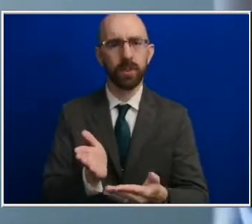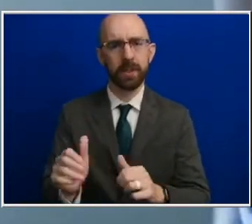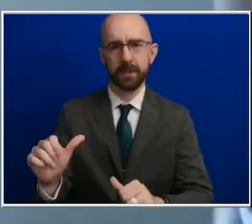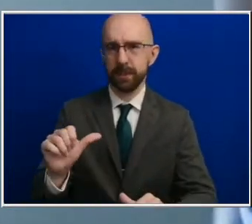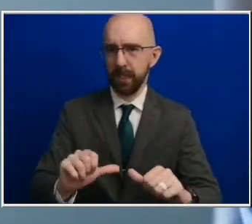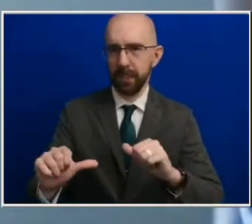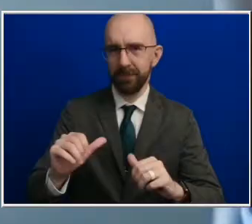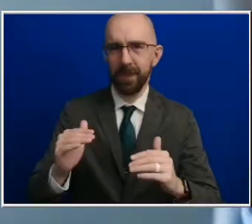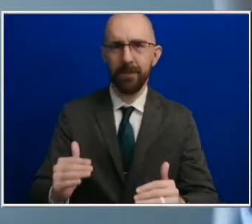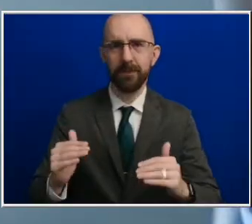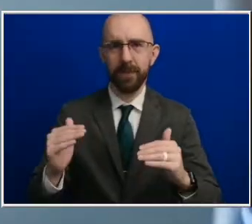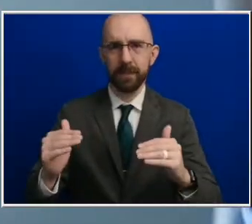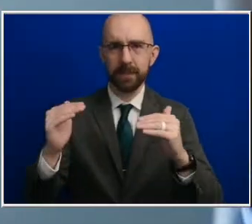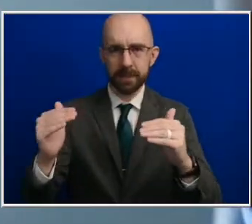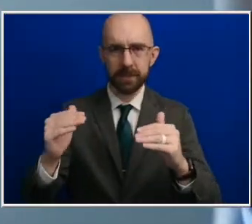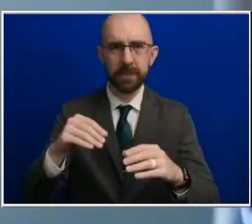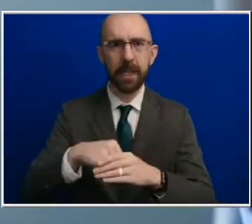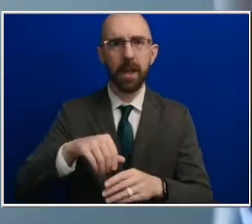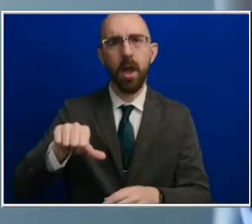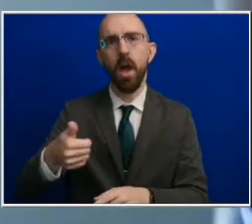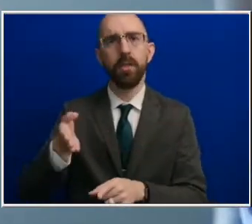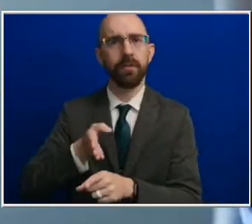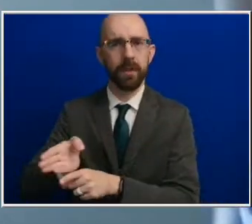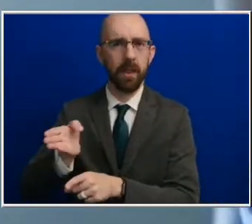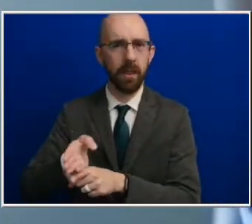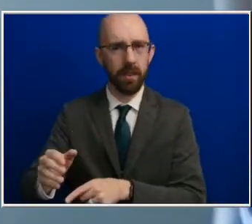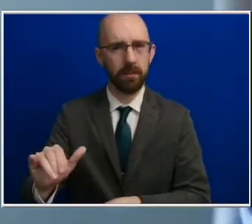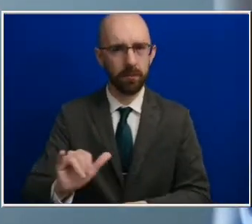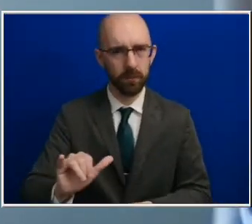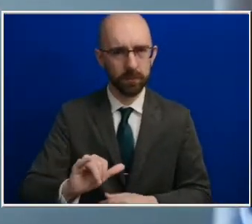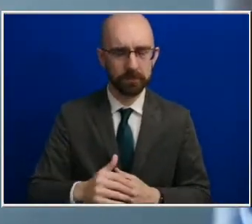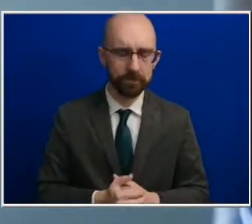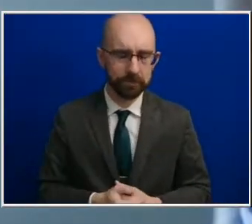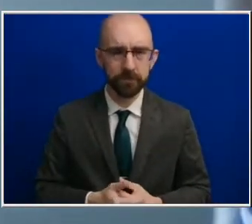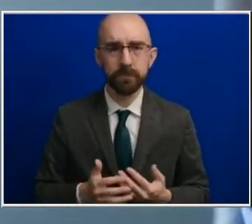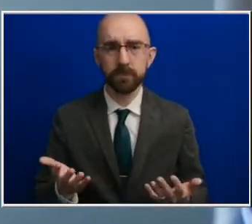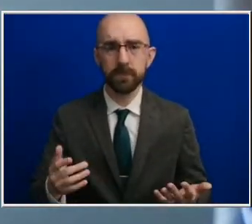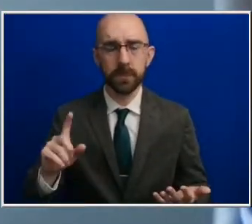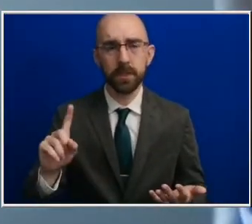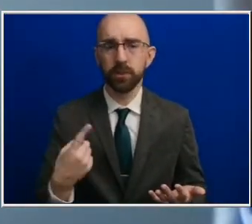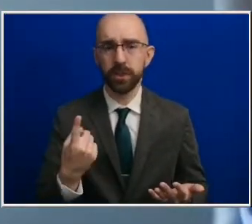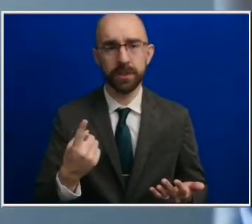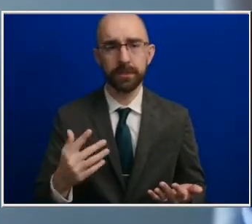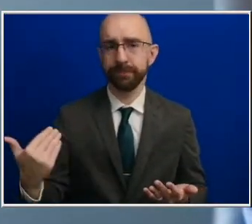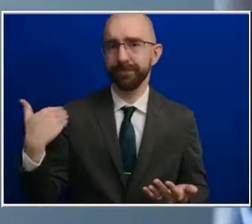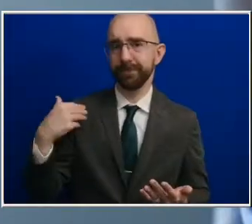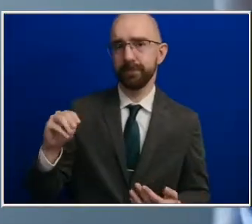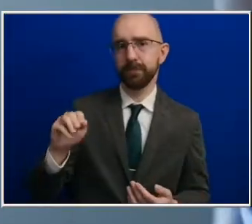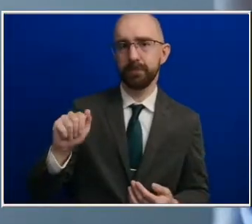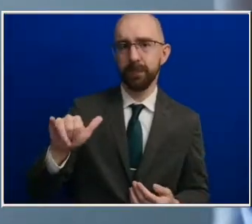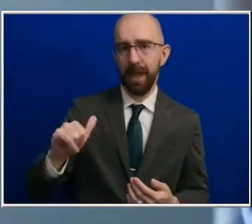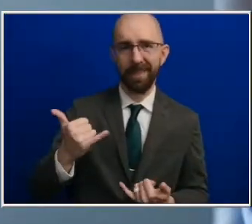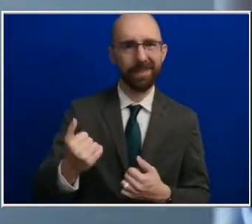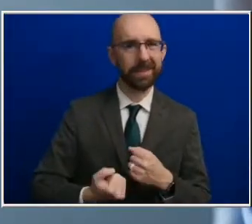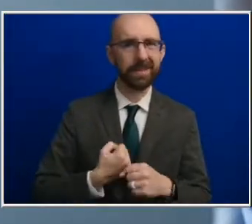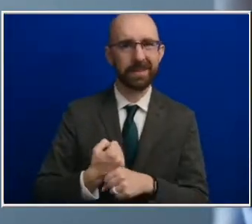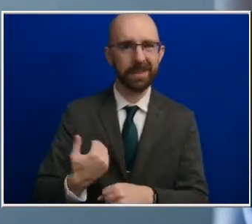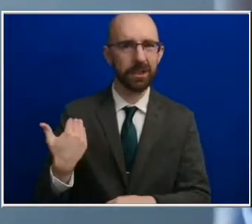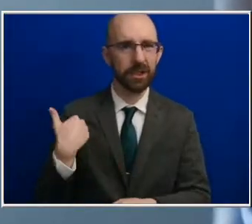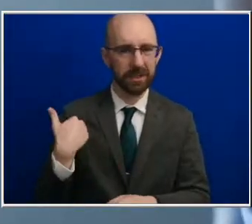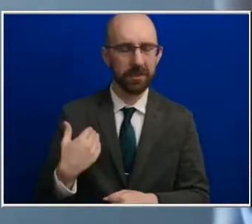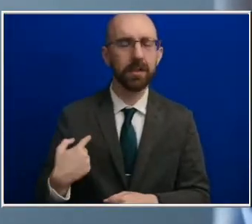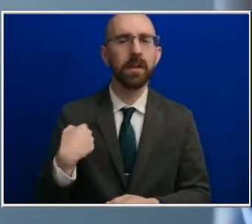scientific advances in other fields. So just back in May of this year, we